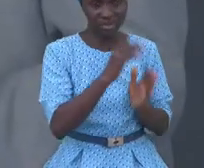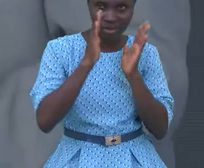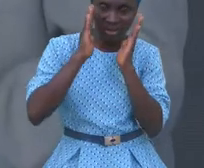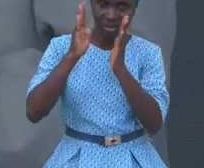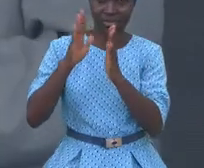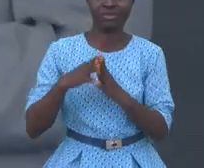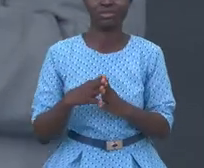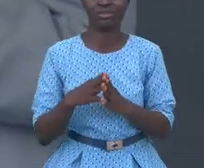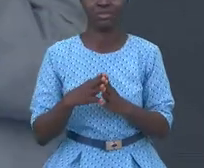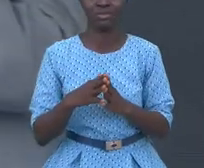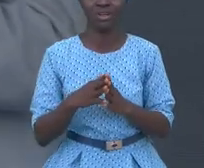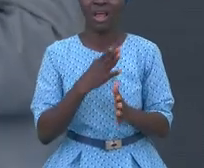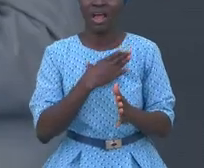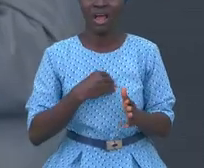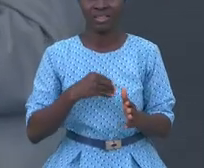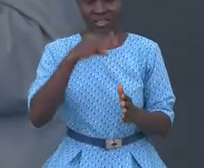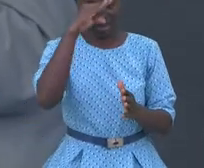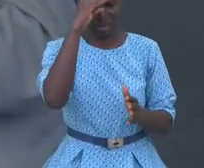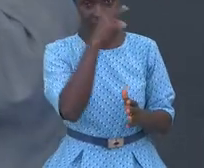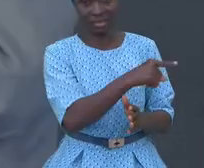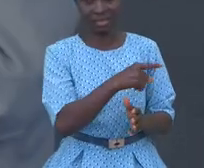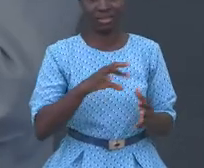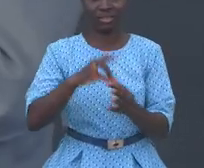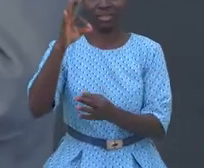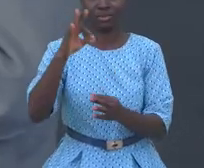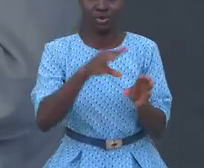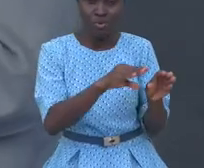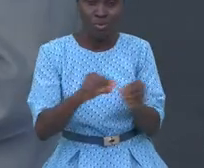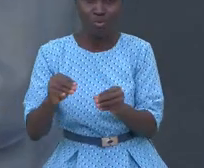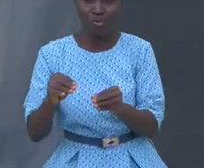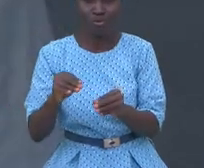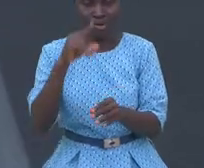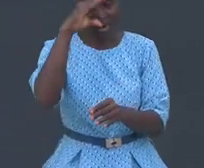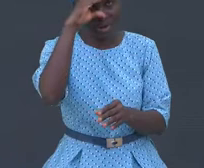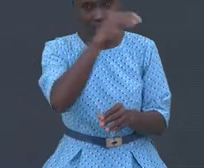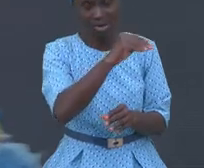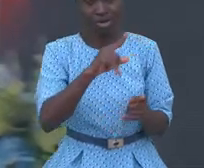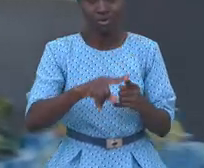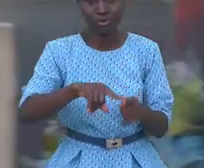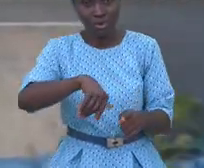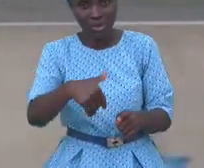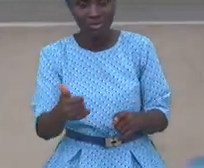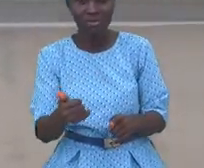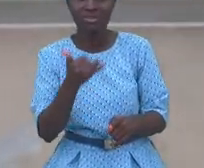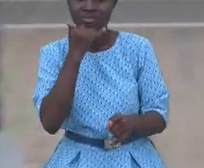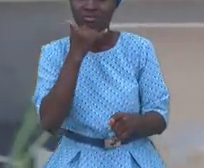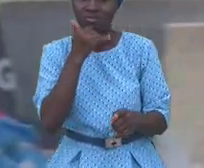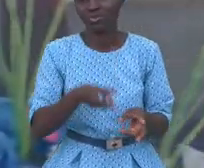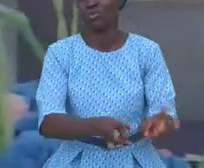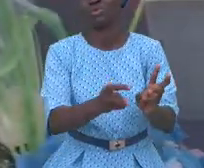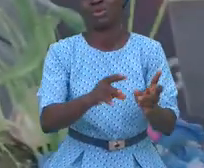feeling pulled him in the direction of vice. And he